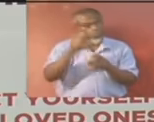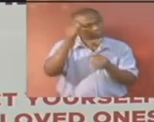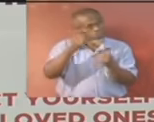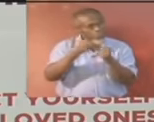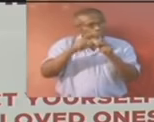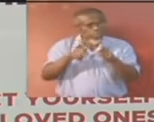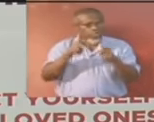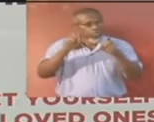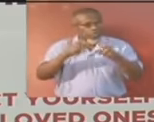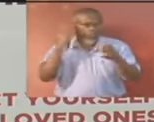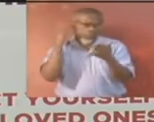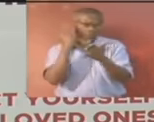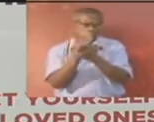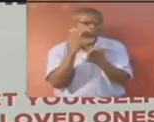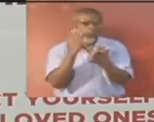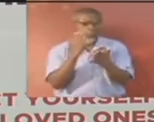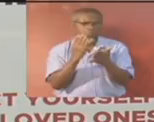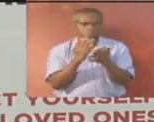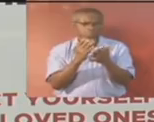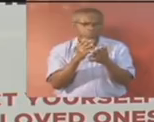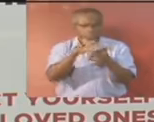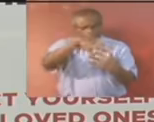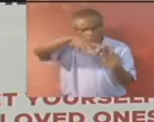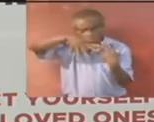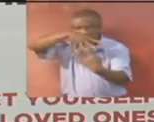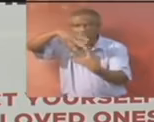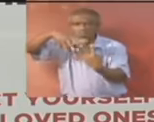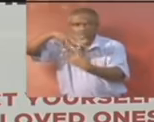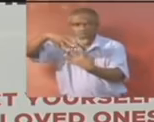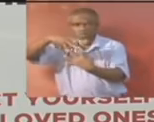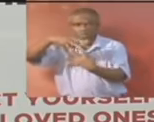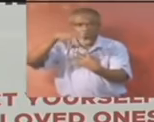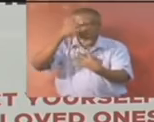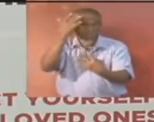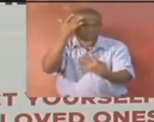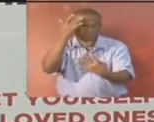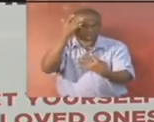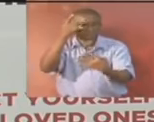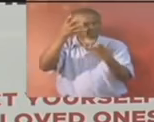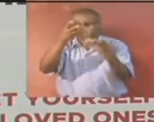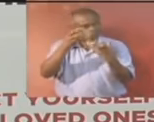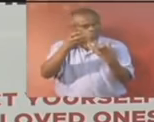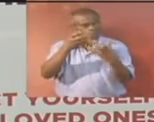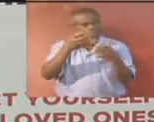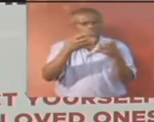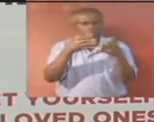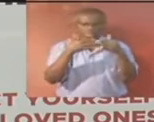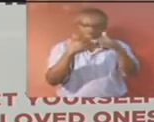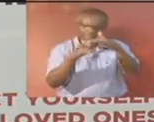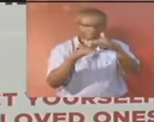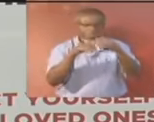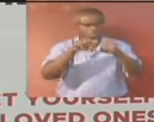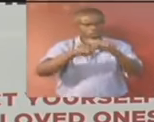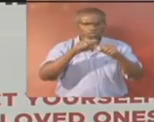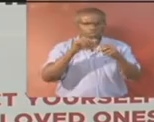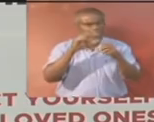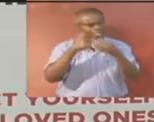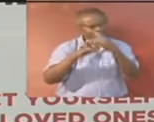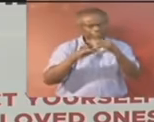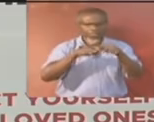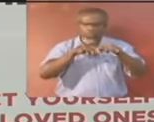mixing, stop commingling in the interest of our population and their health. Again, the message of personal responsibility now